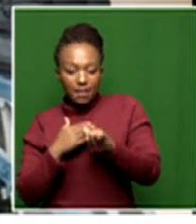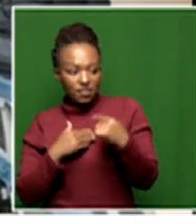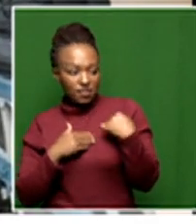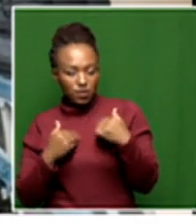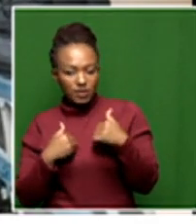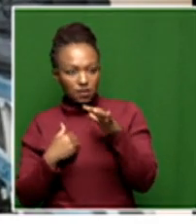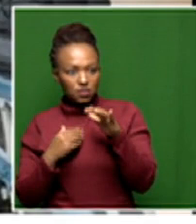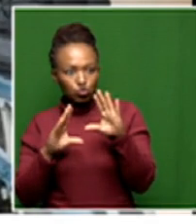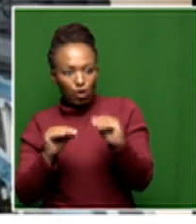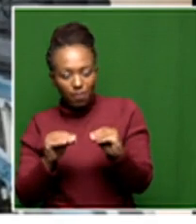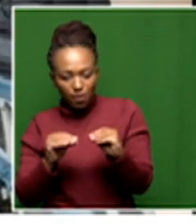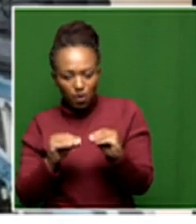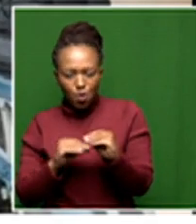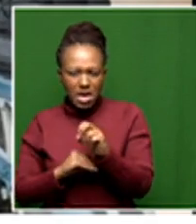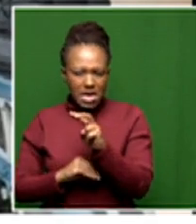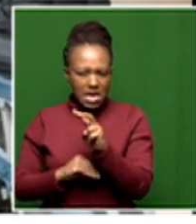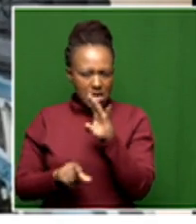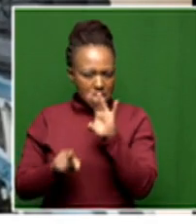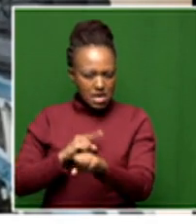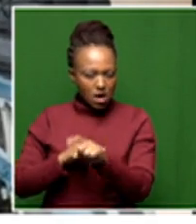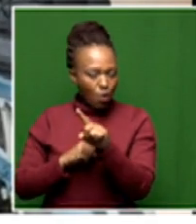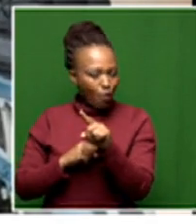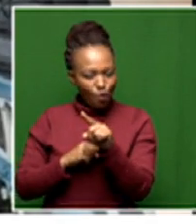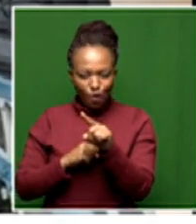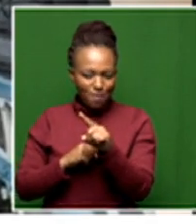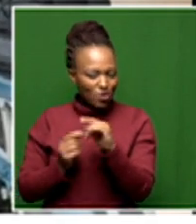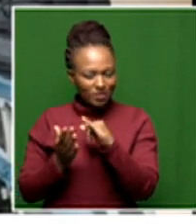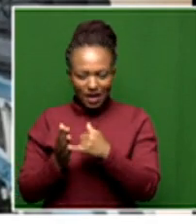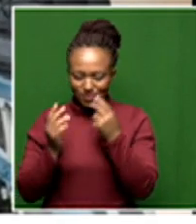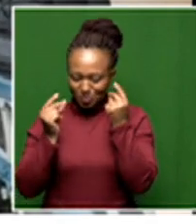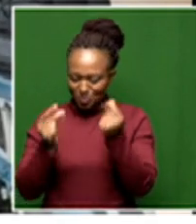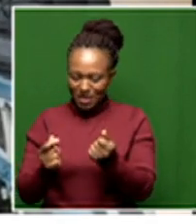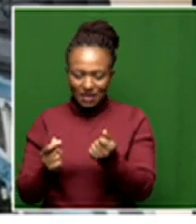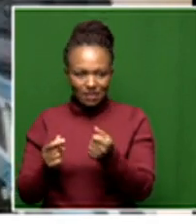we realized that this was going to be not just a quick,